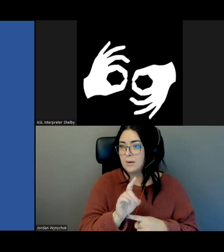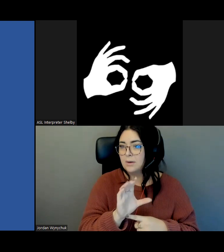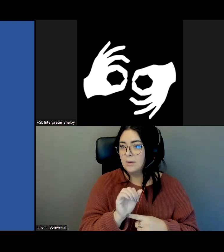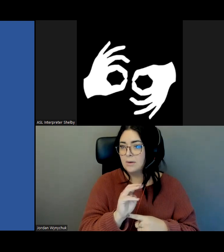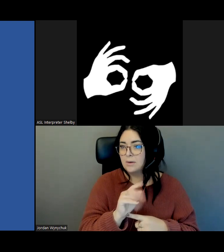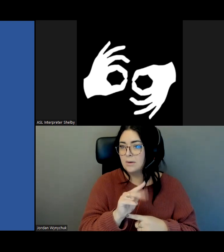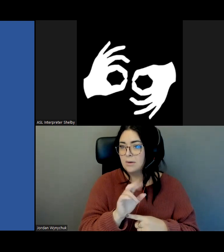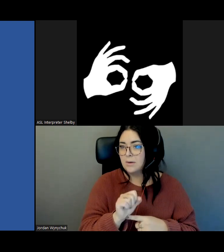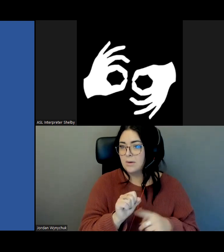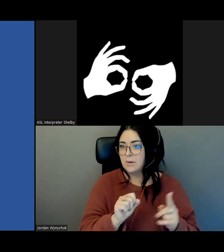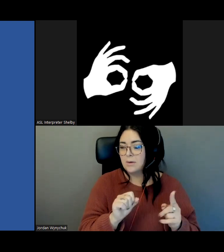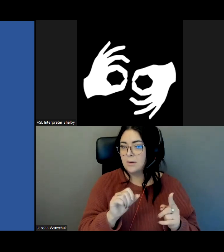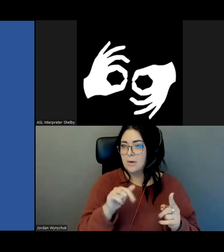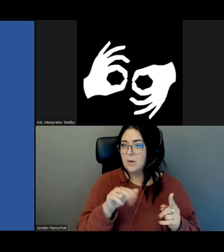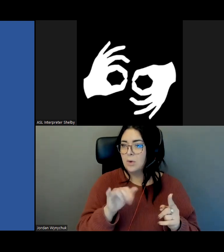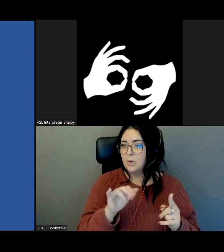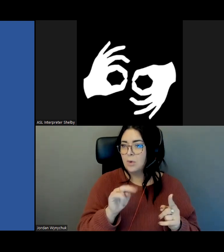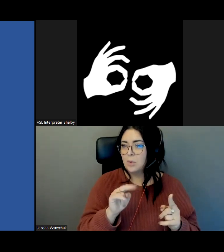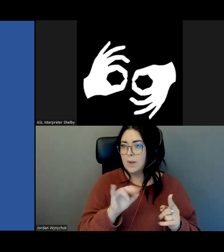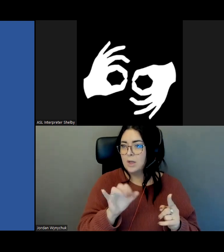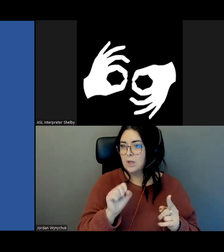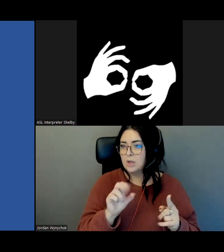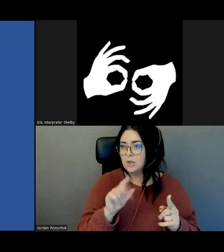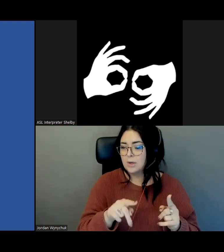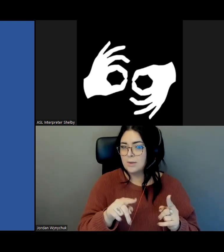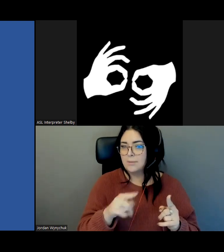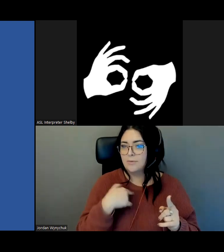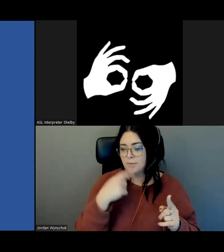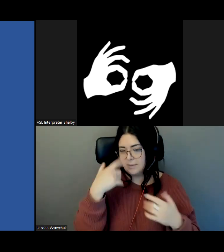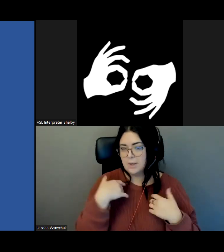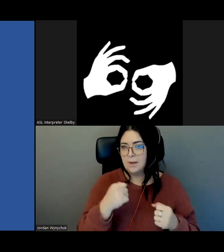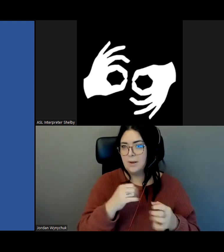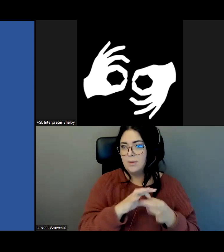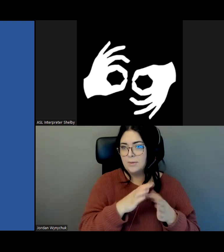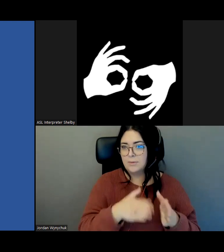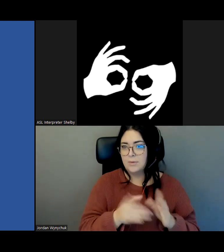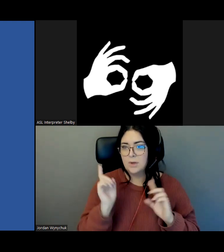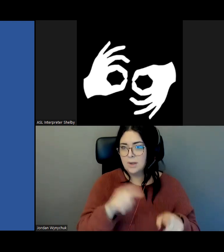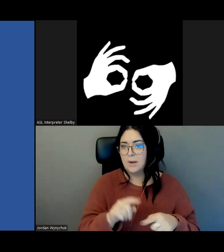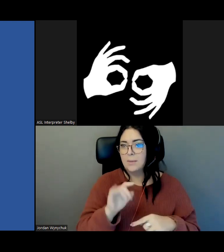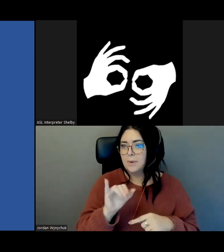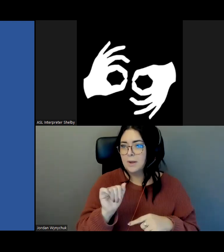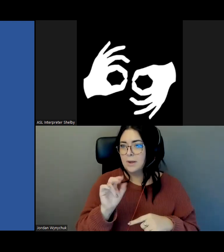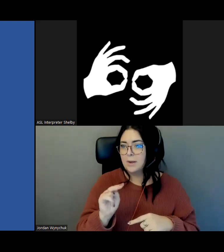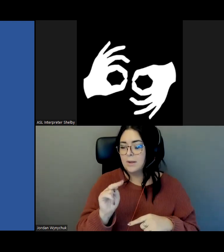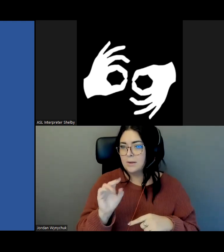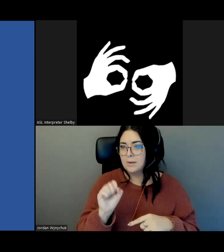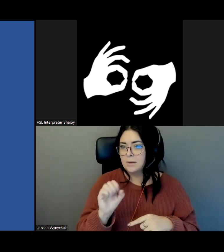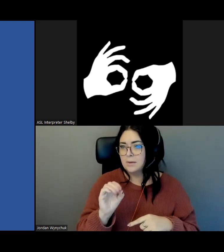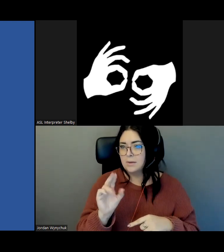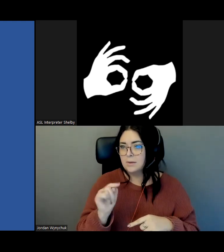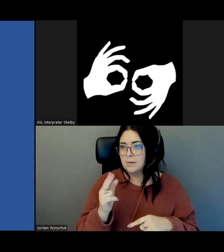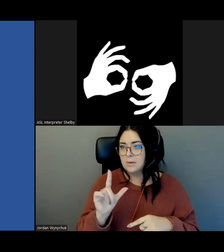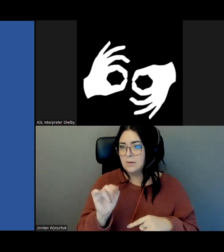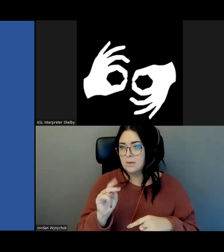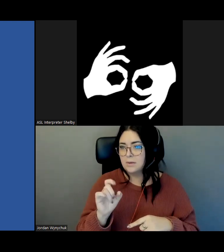from the Community Mental Health Initiative helped with that, and also Ian Sutherland, who's the vice president